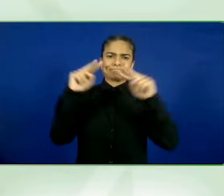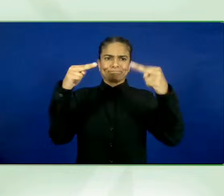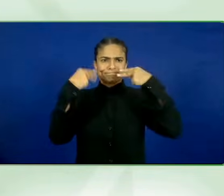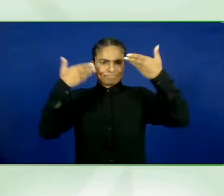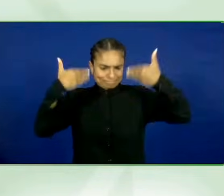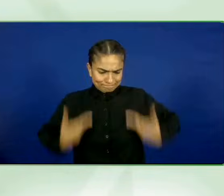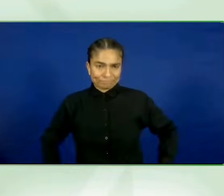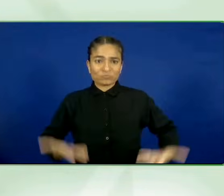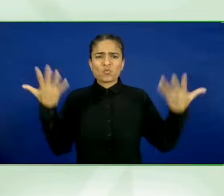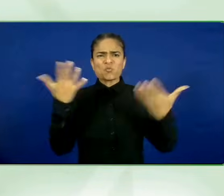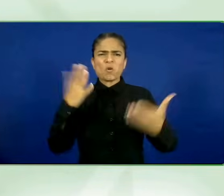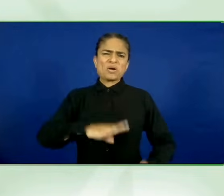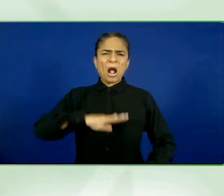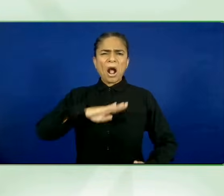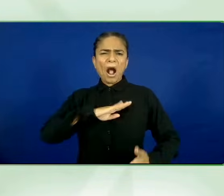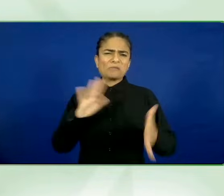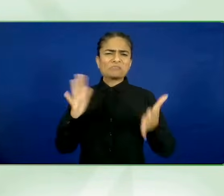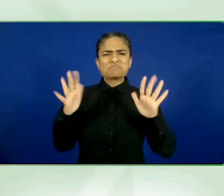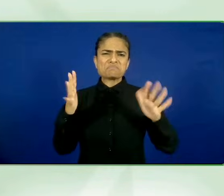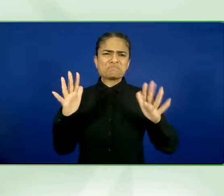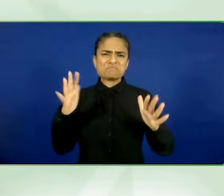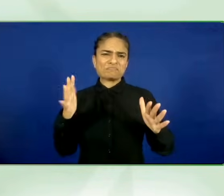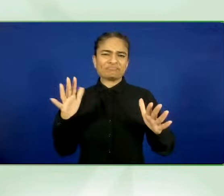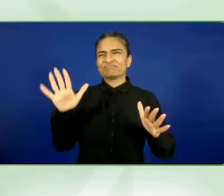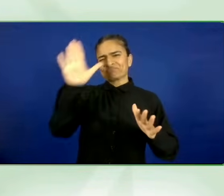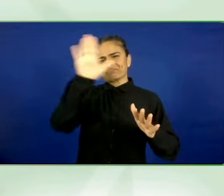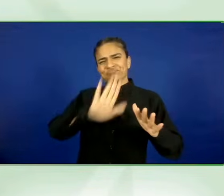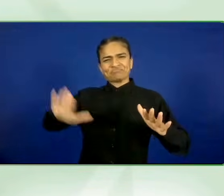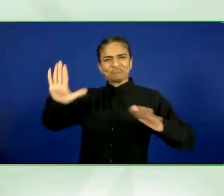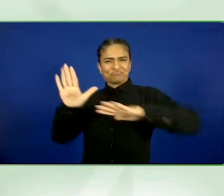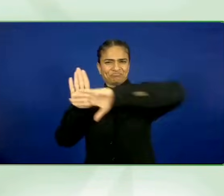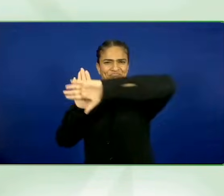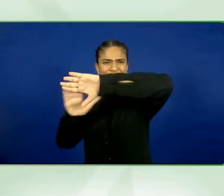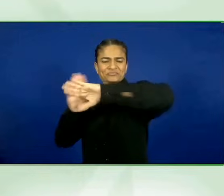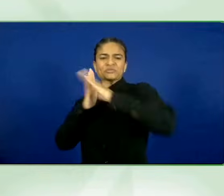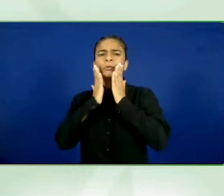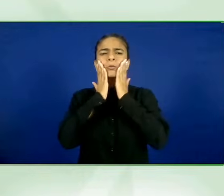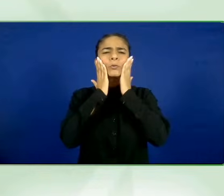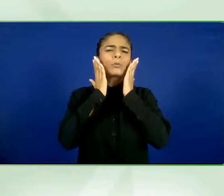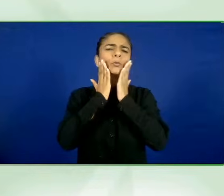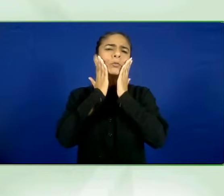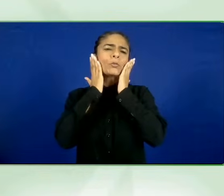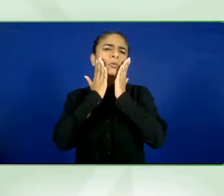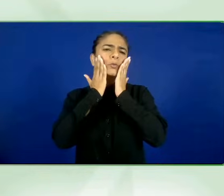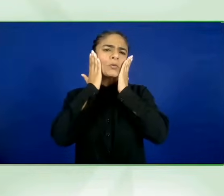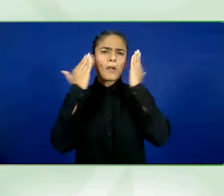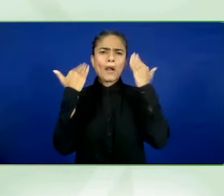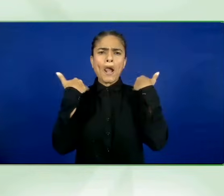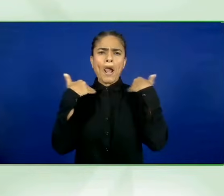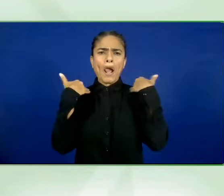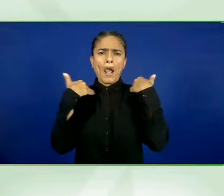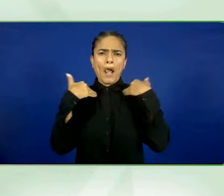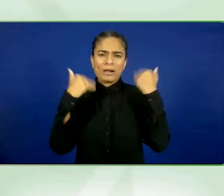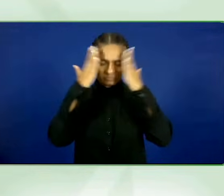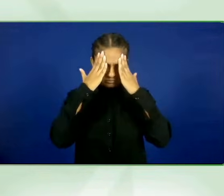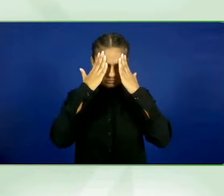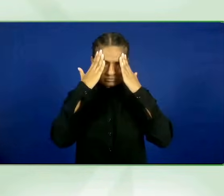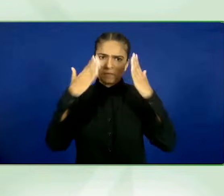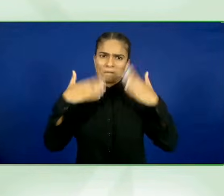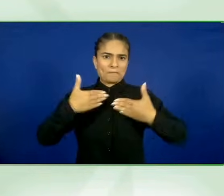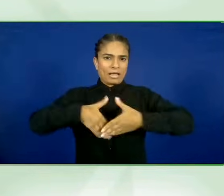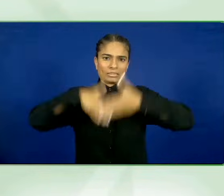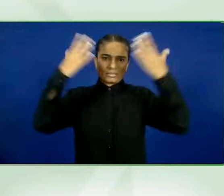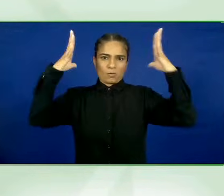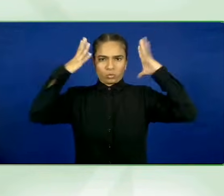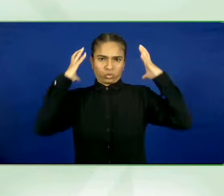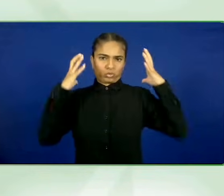ears, short haircut, with a bad hair day, and I'm wearing a dark gray dress. I'm here this